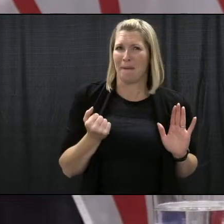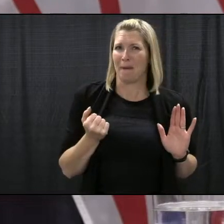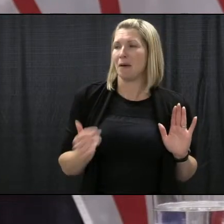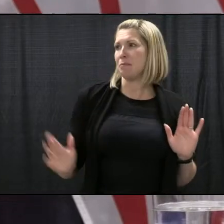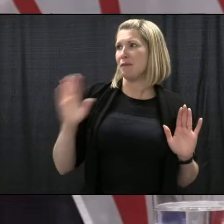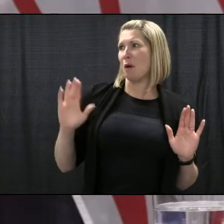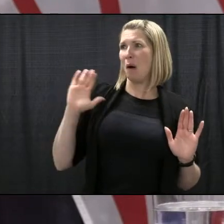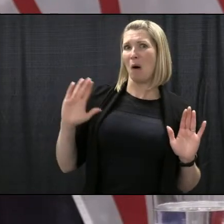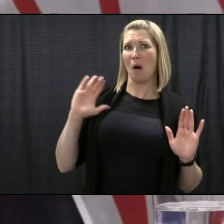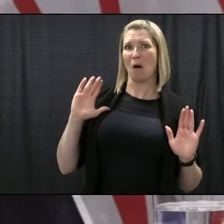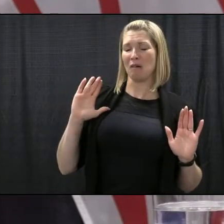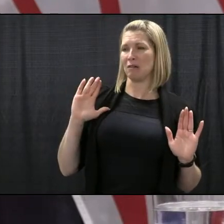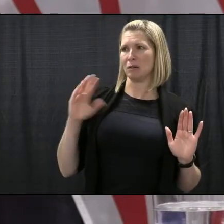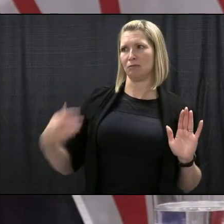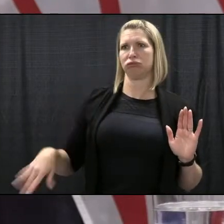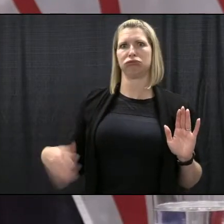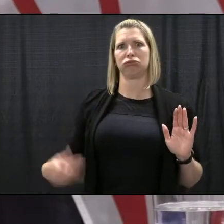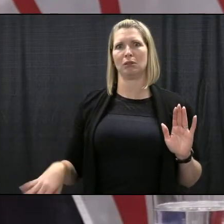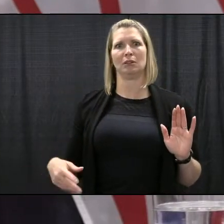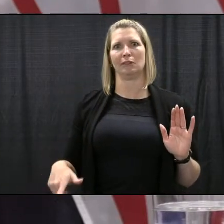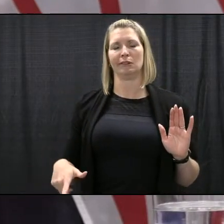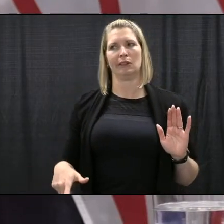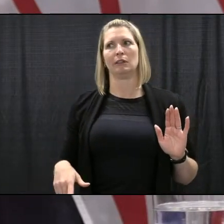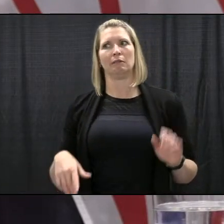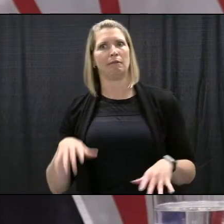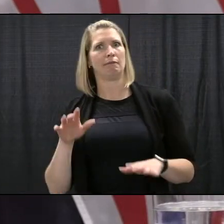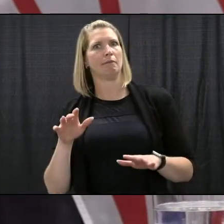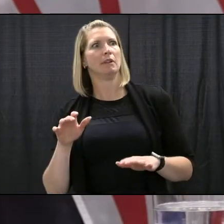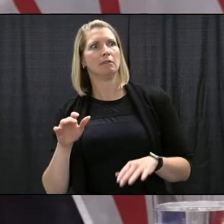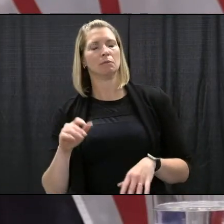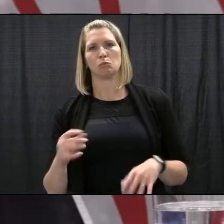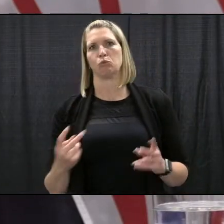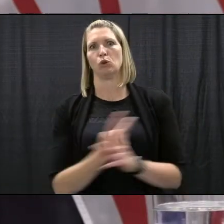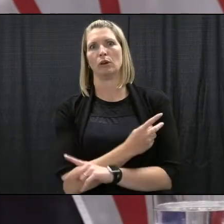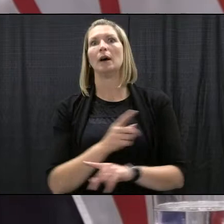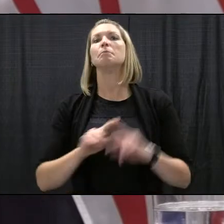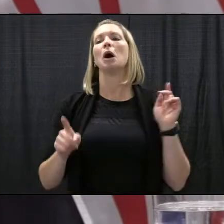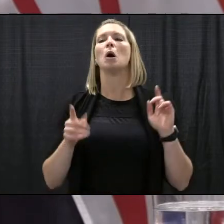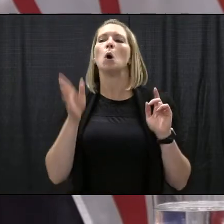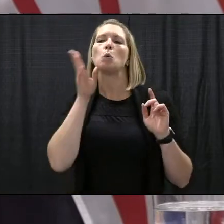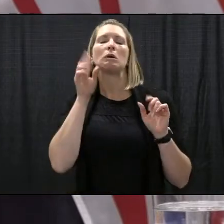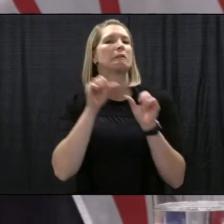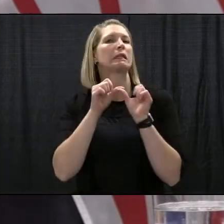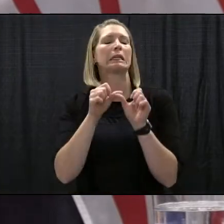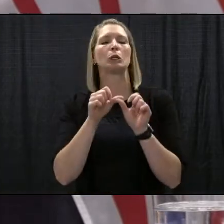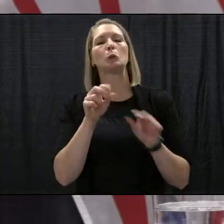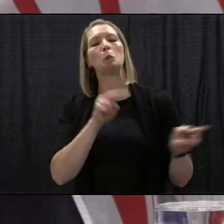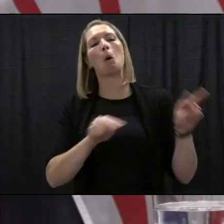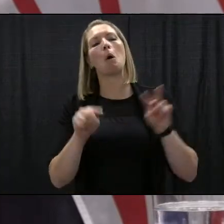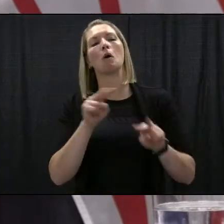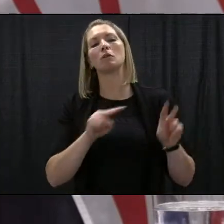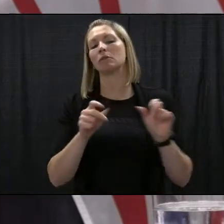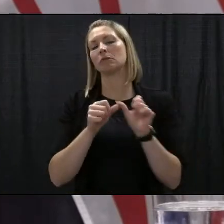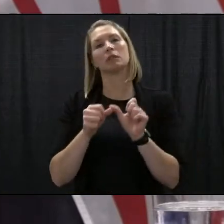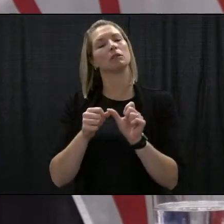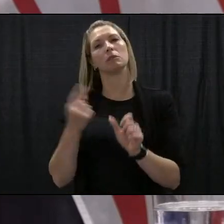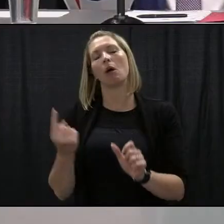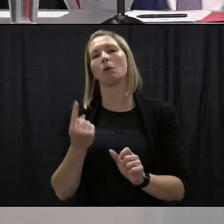are in August and as we move into September. But it's certainly something that we're all evaluating.